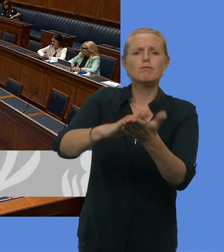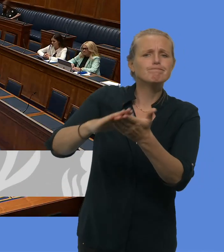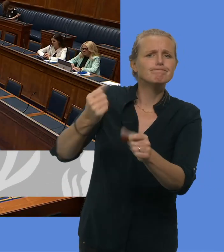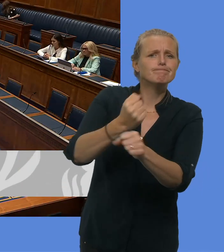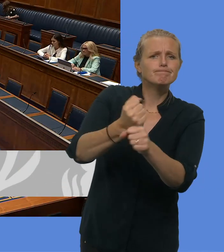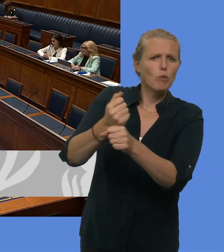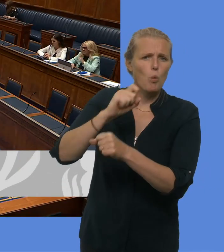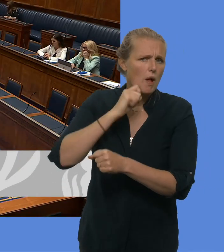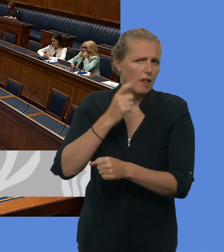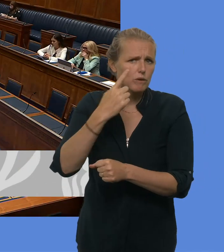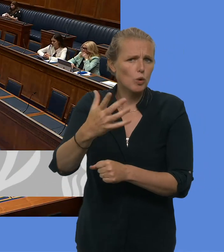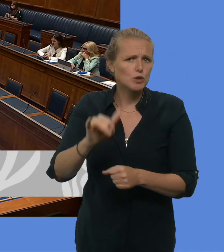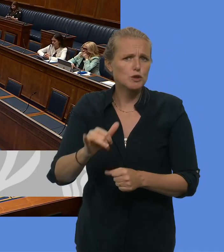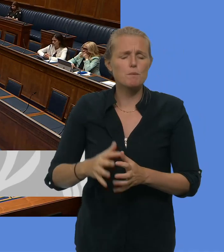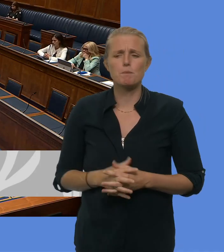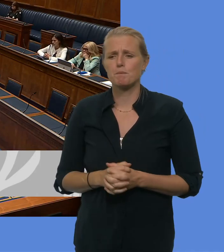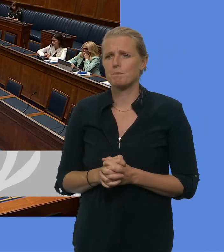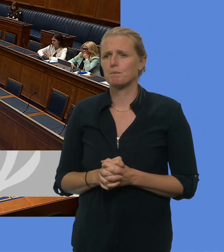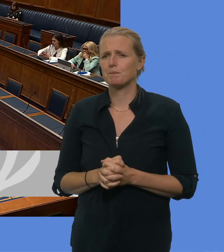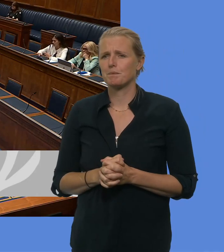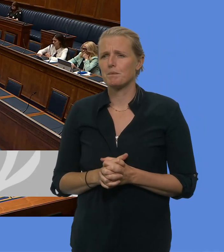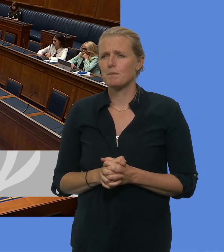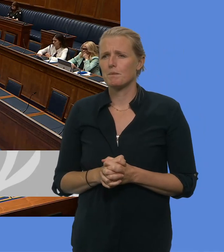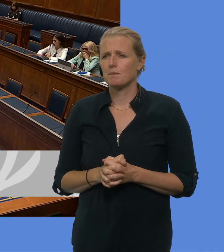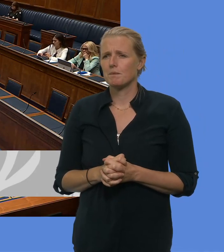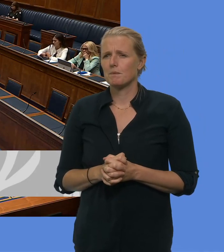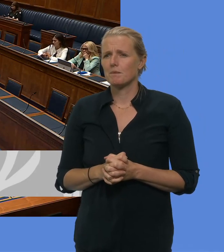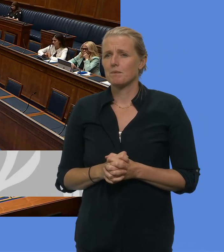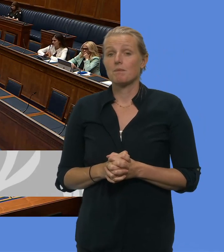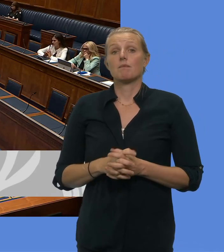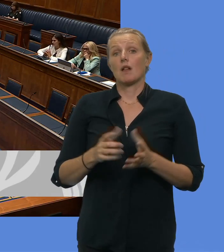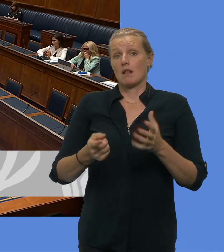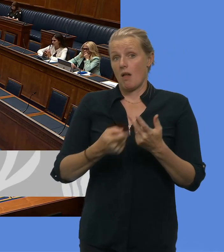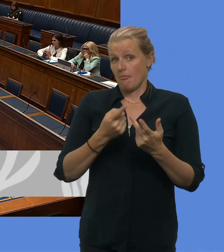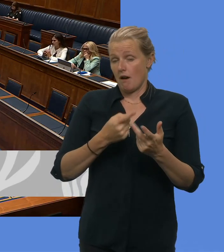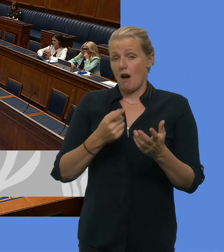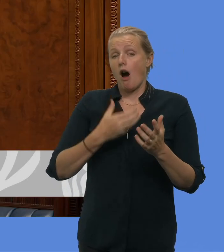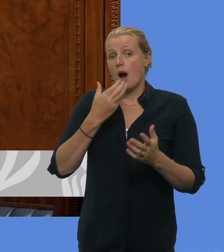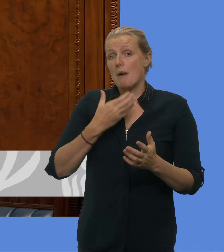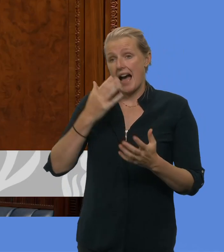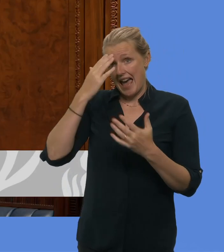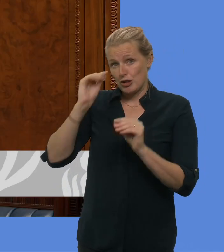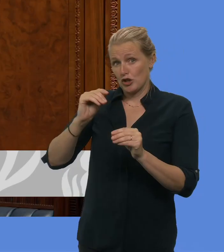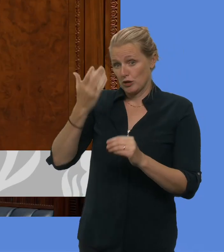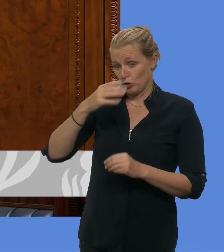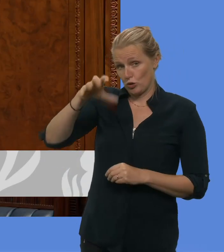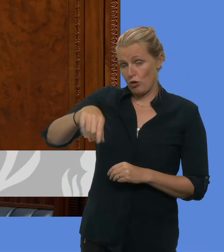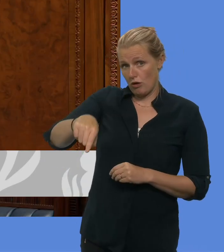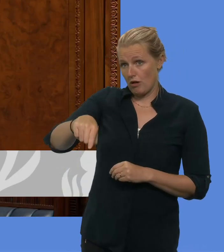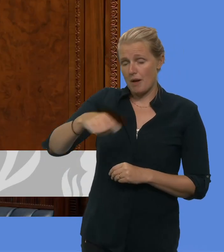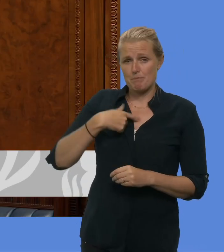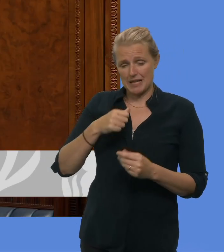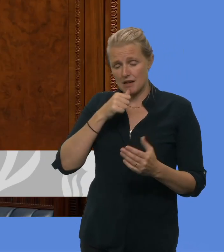McNulty. County Cork, in relation to another Orma education facility, I've written to Minister on